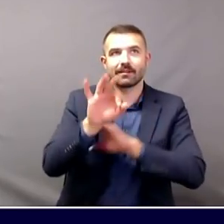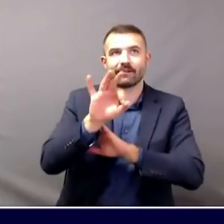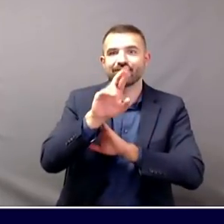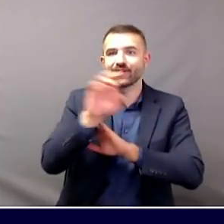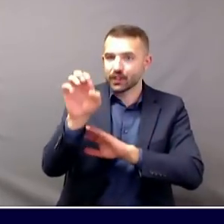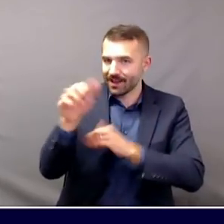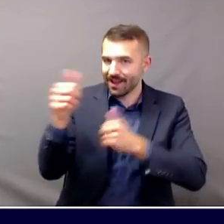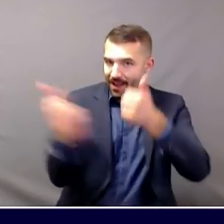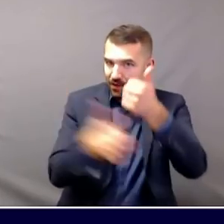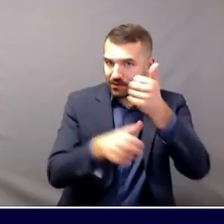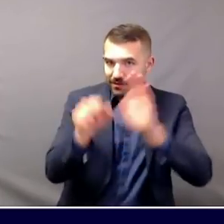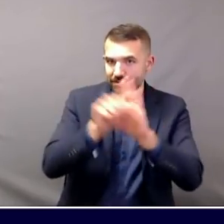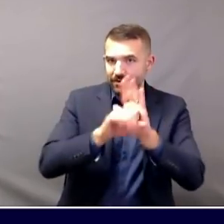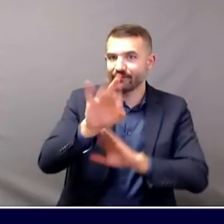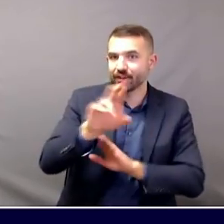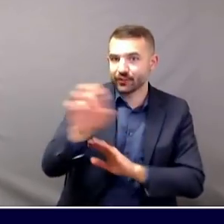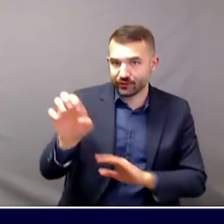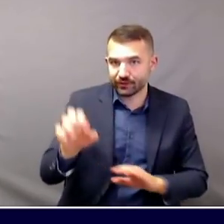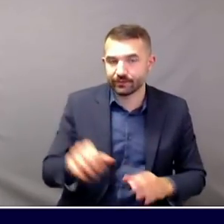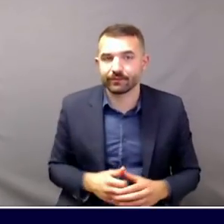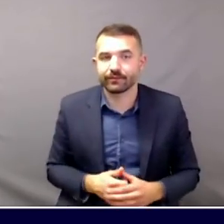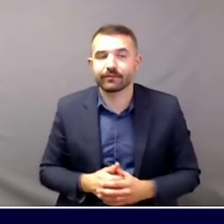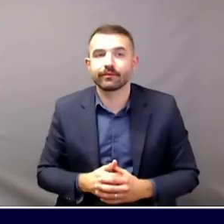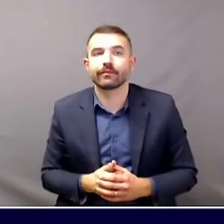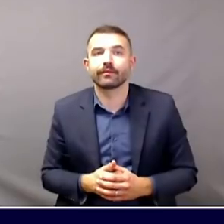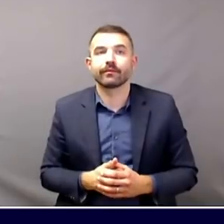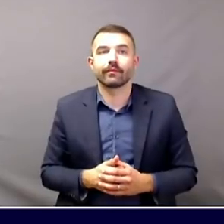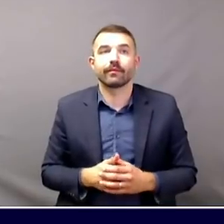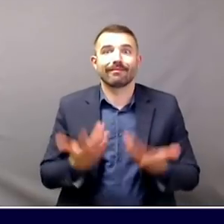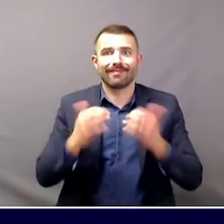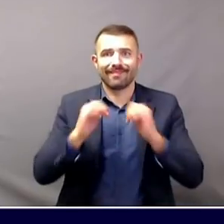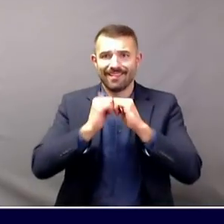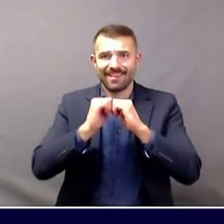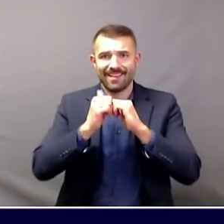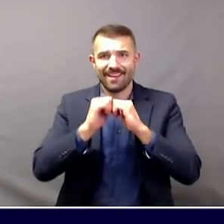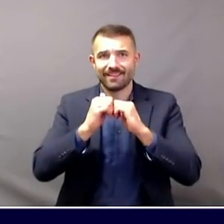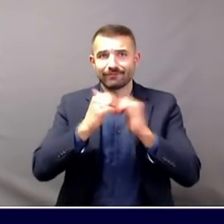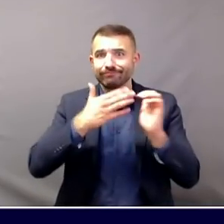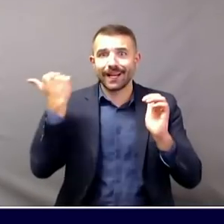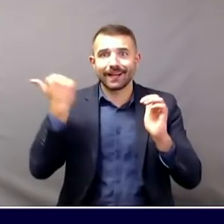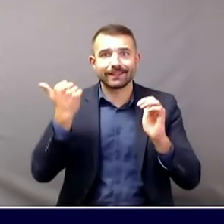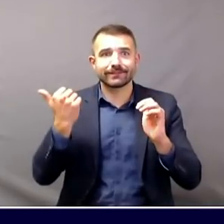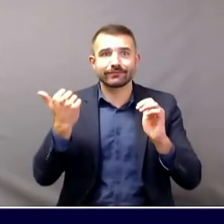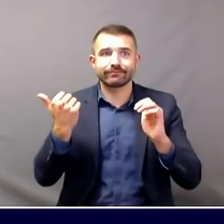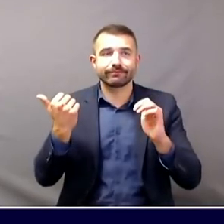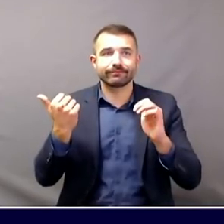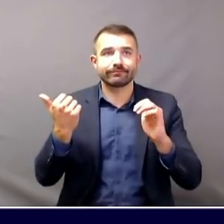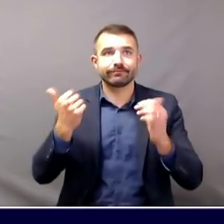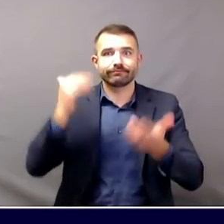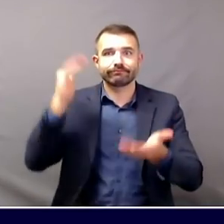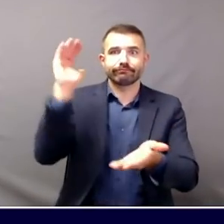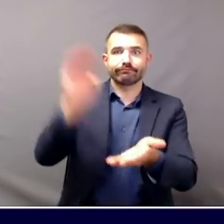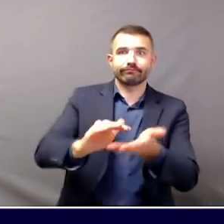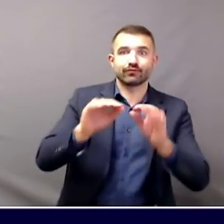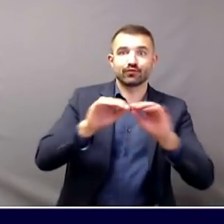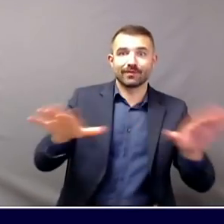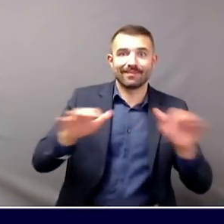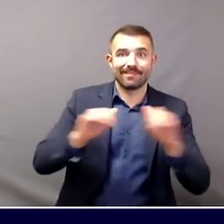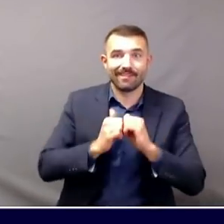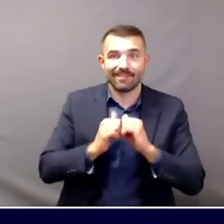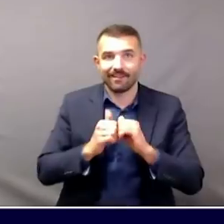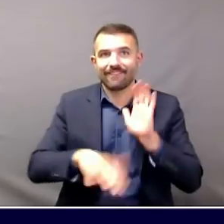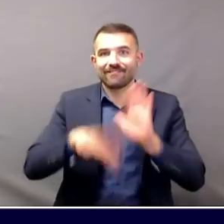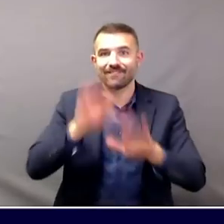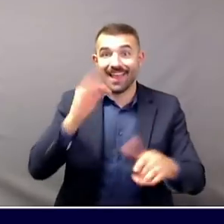to first principles, one way that we will slow the spread of COVID-19 is detection, isolation, and quarantine.